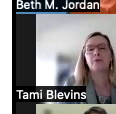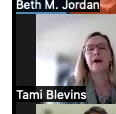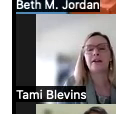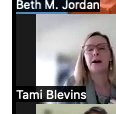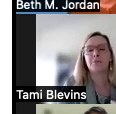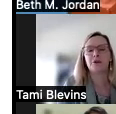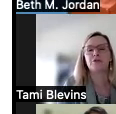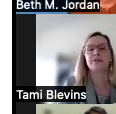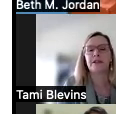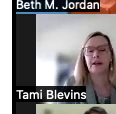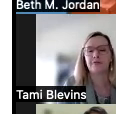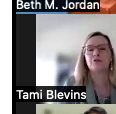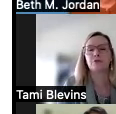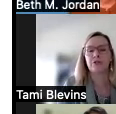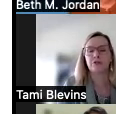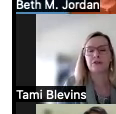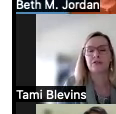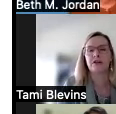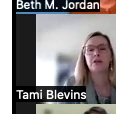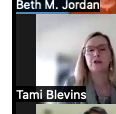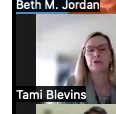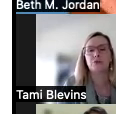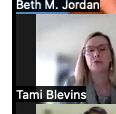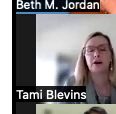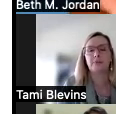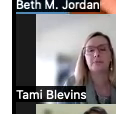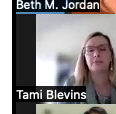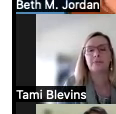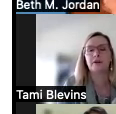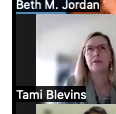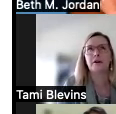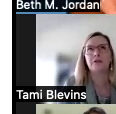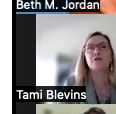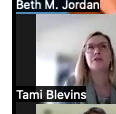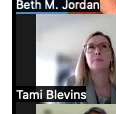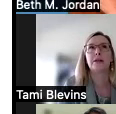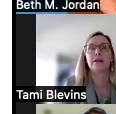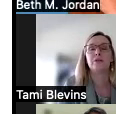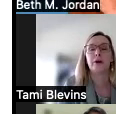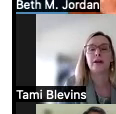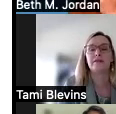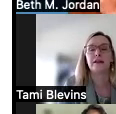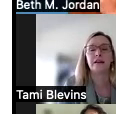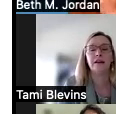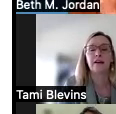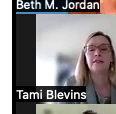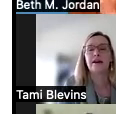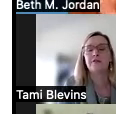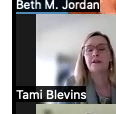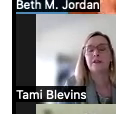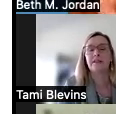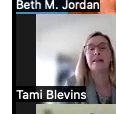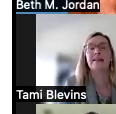providing options once again for school districts to use their money in ways that